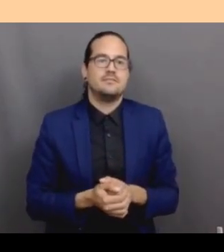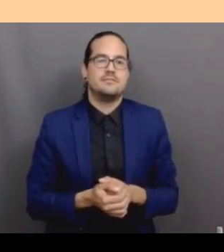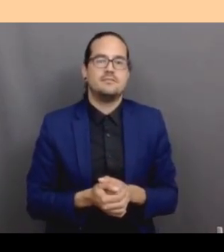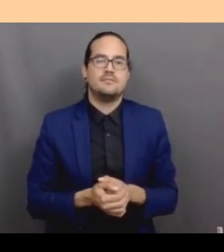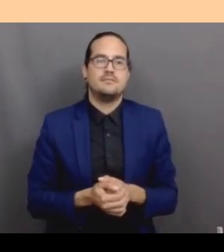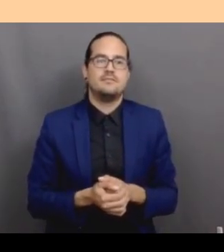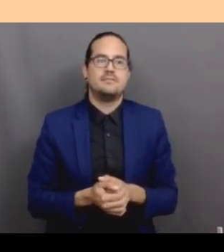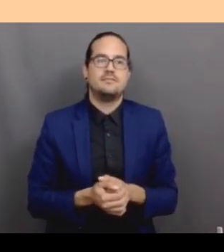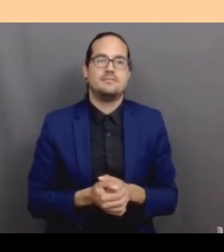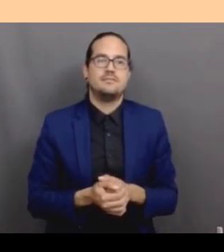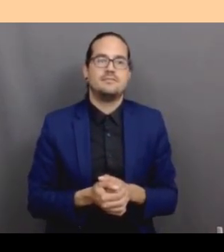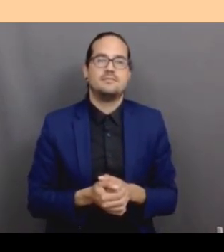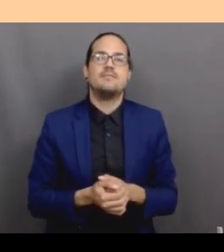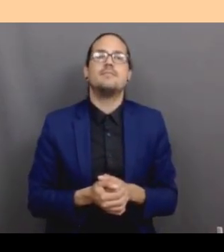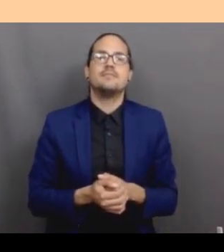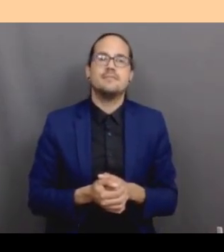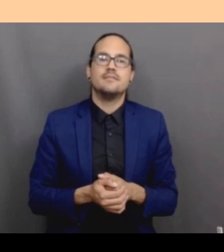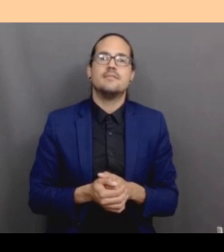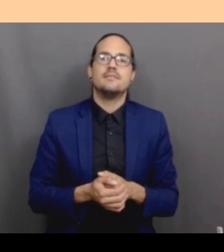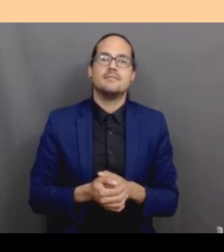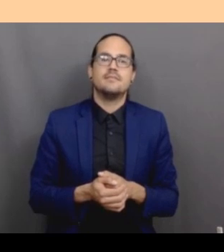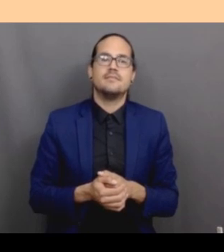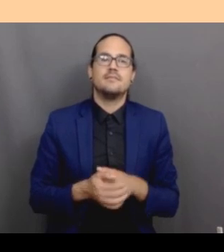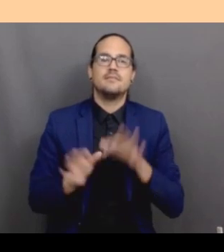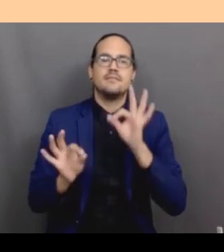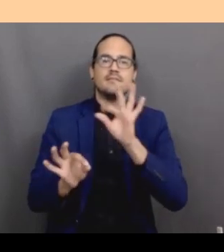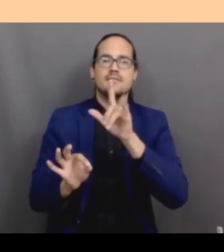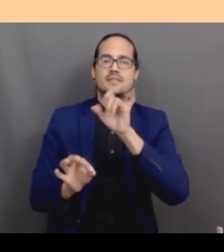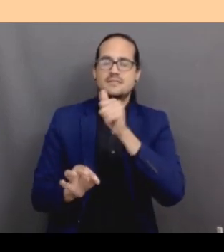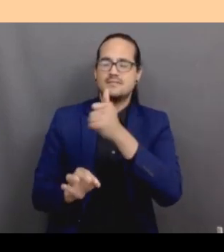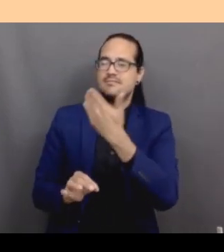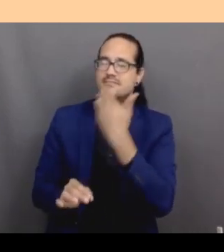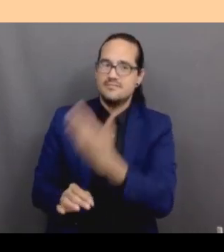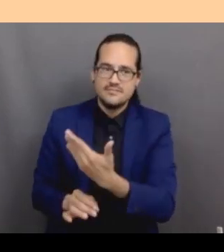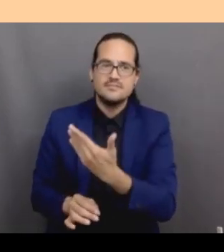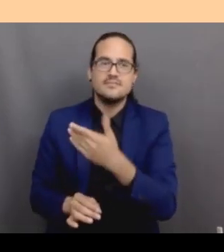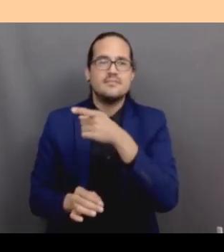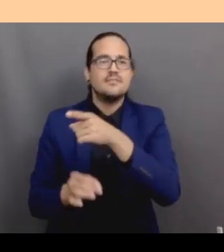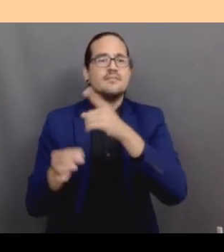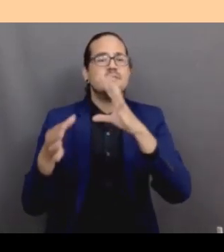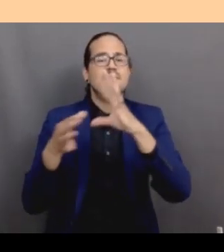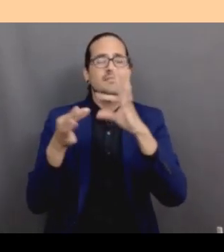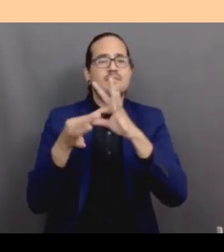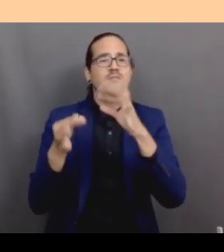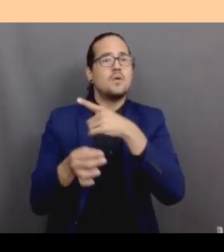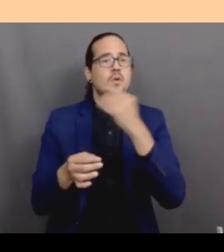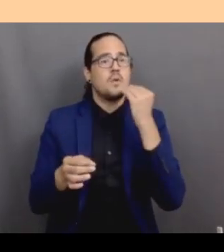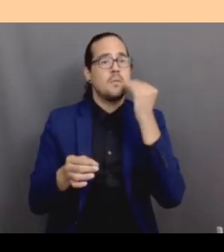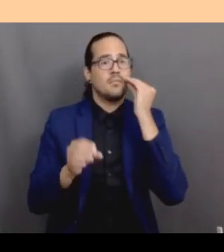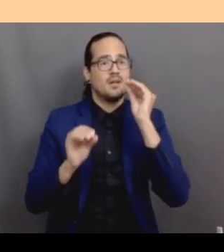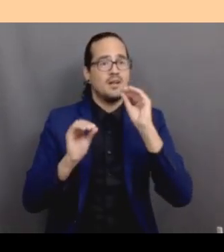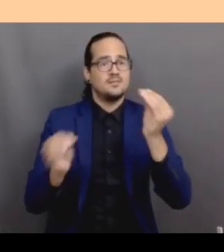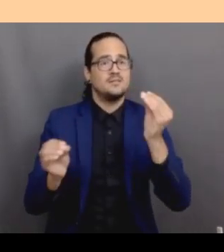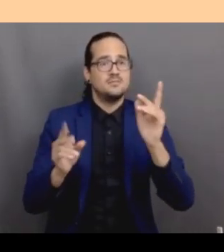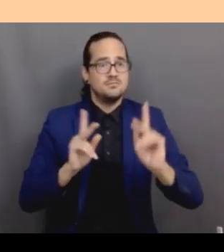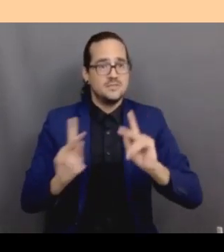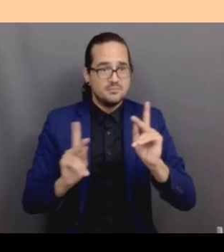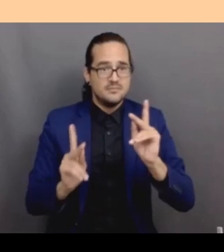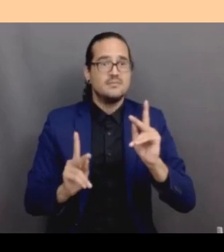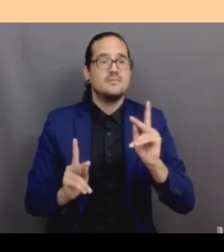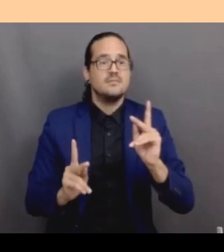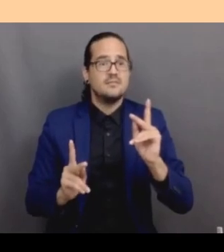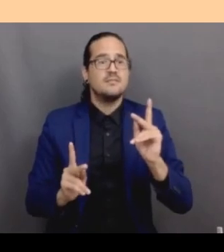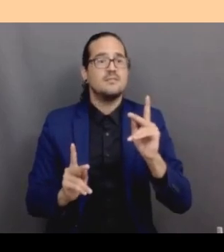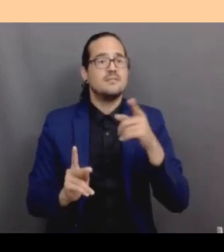that are experiencing homelessness, that the county has been able to provide isolation to those who need it.